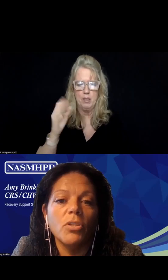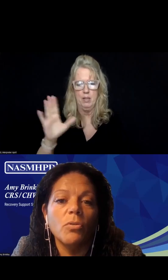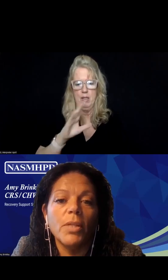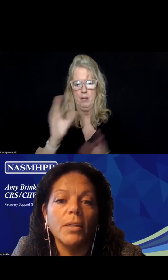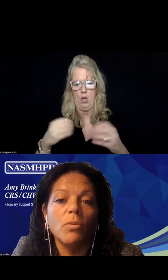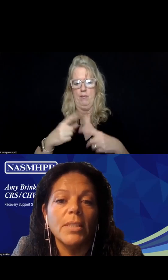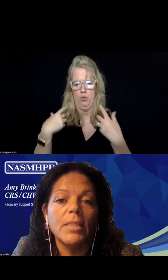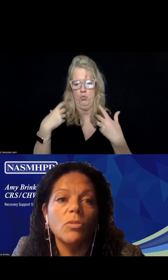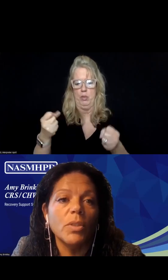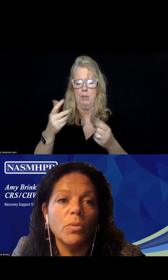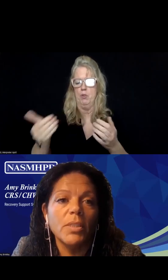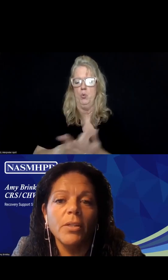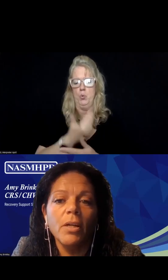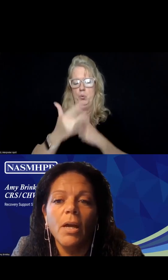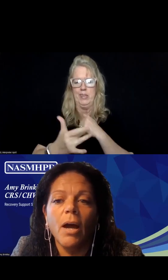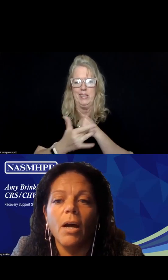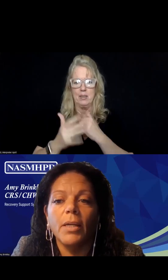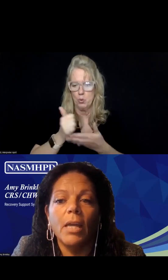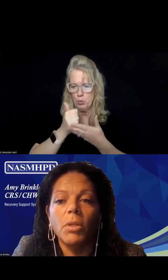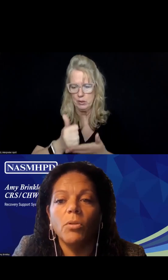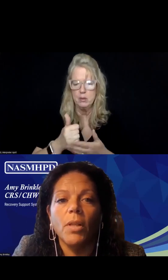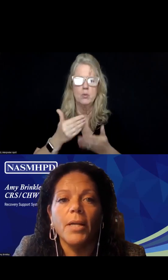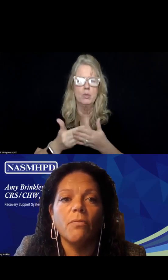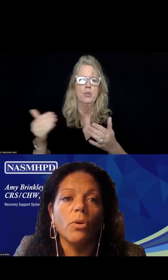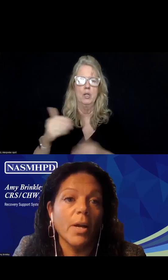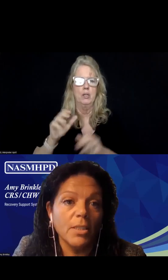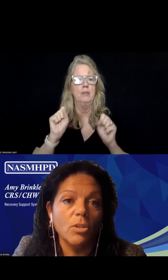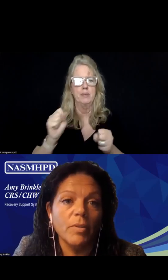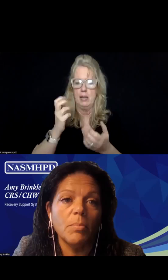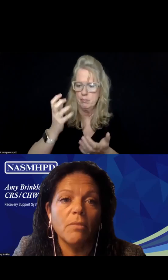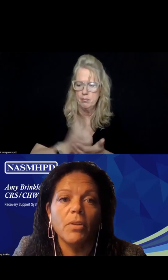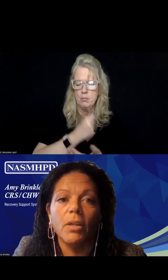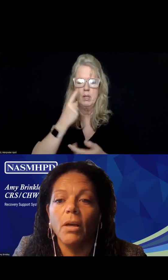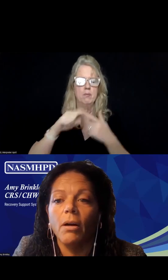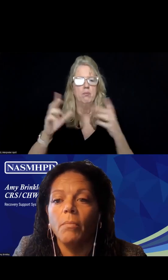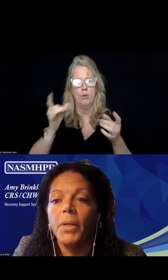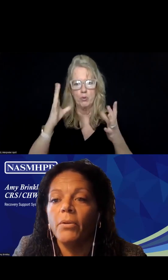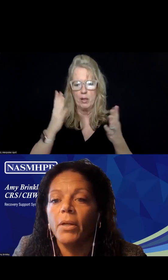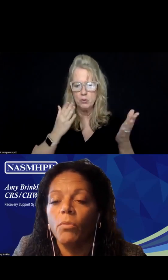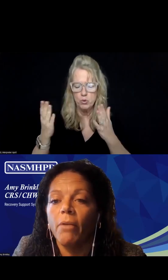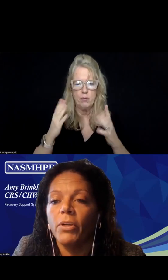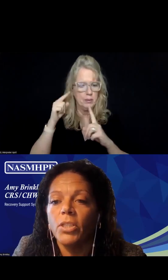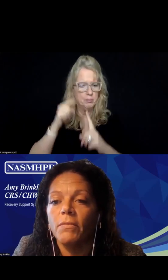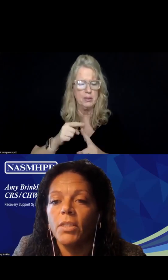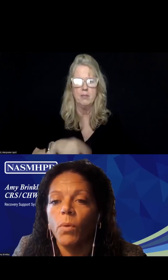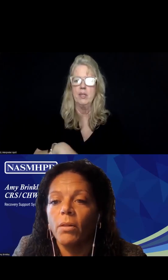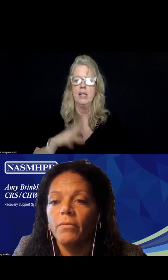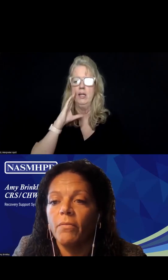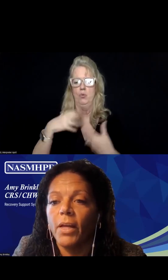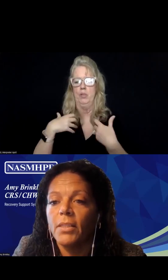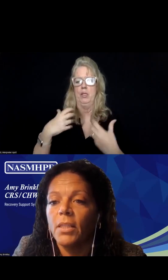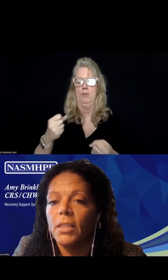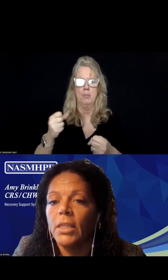of Recovery's new Technical Assistance Resource Center that can be utilized for crisis service specific peer recovery initiatives